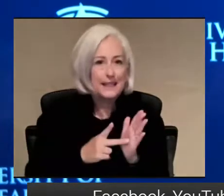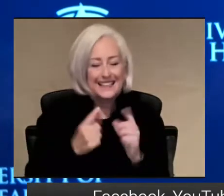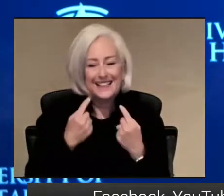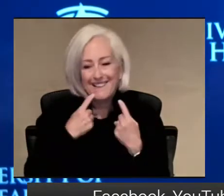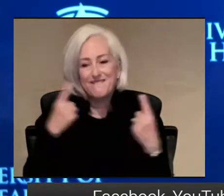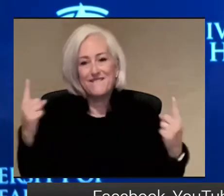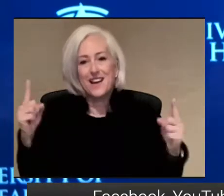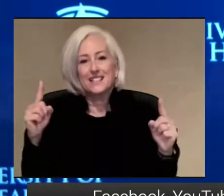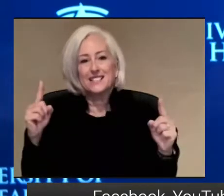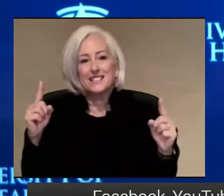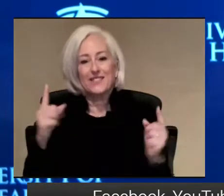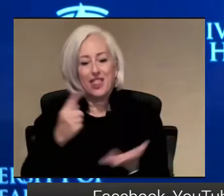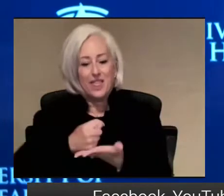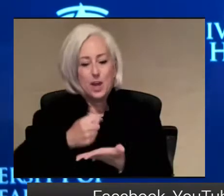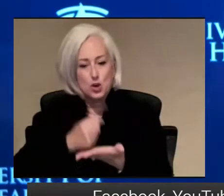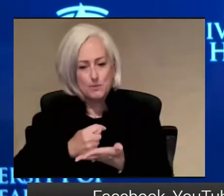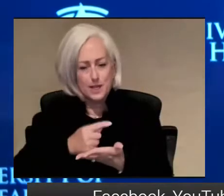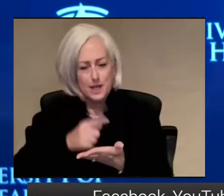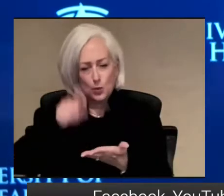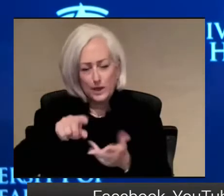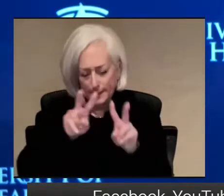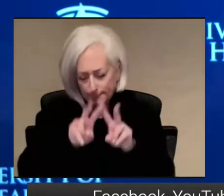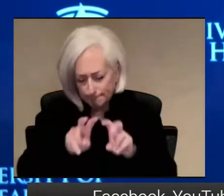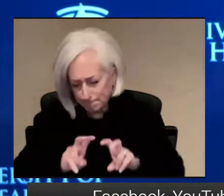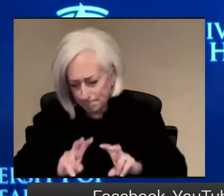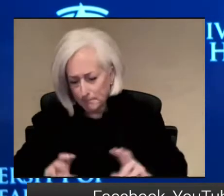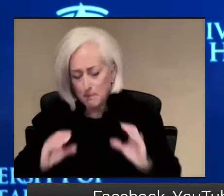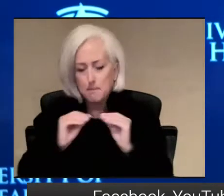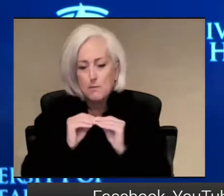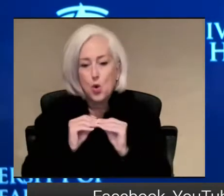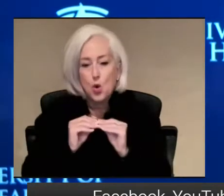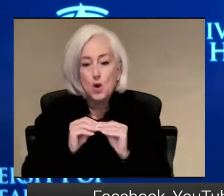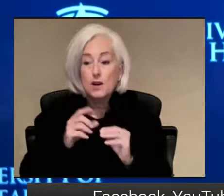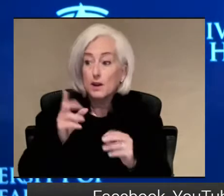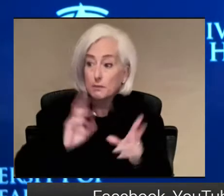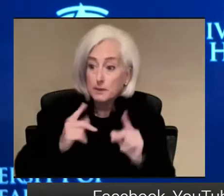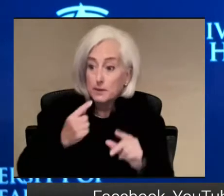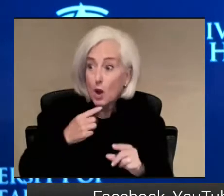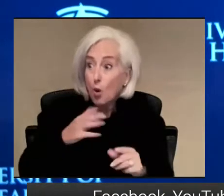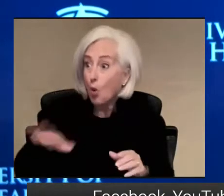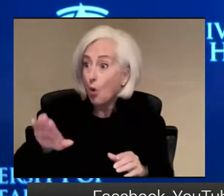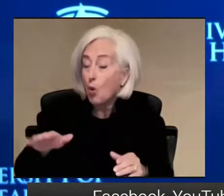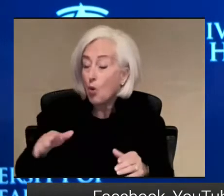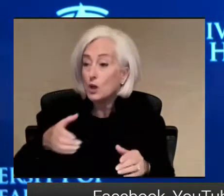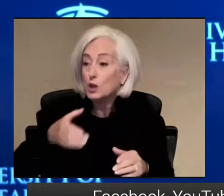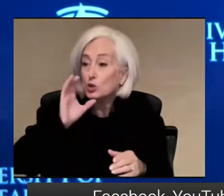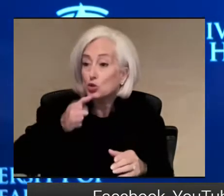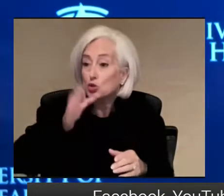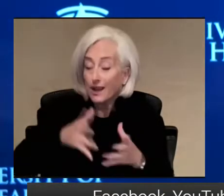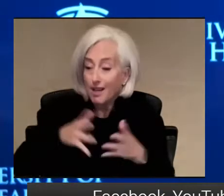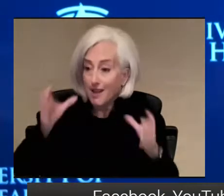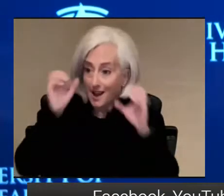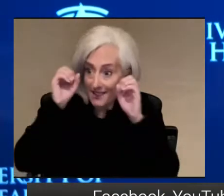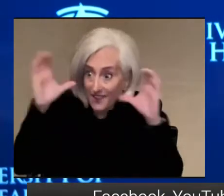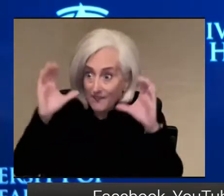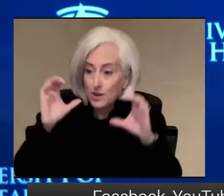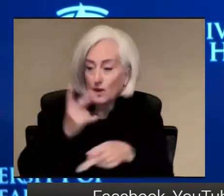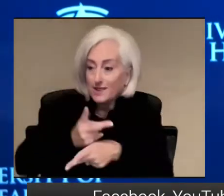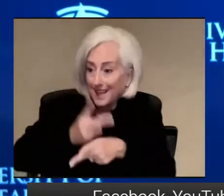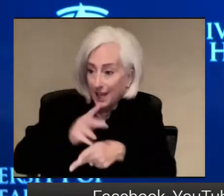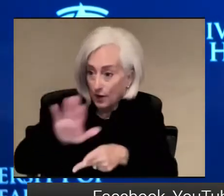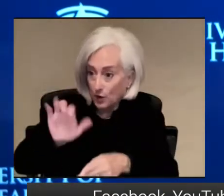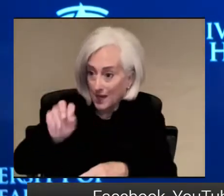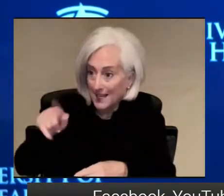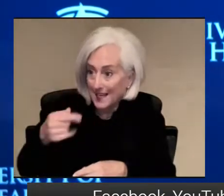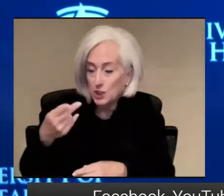you got to get a little concerned that people are out there saying, drink a lot of caffeine, that's going to treat your ADHD. Probably not the best of approaches. We'll dig